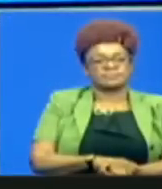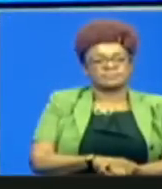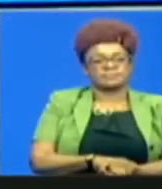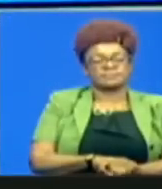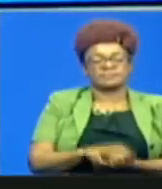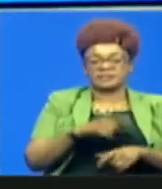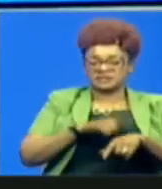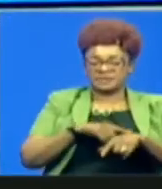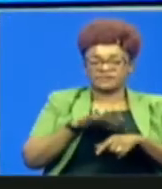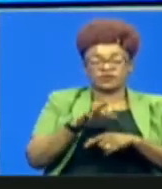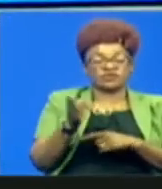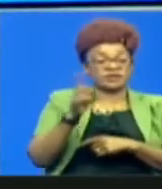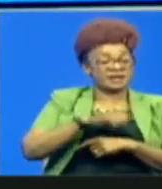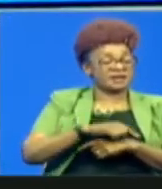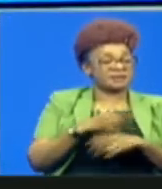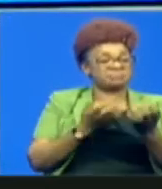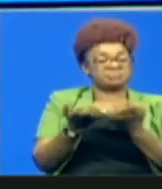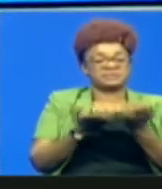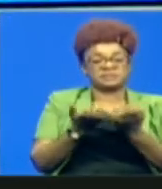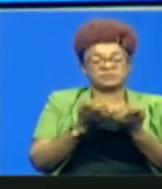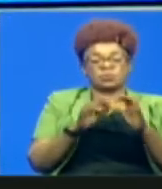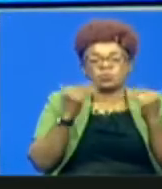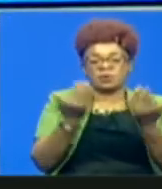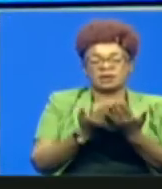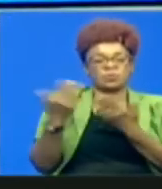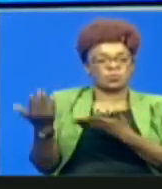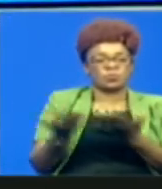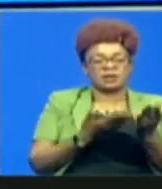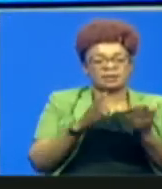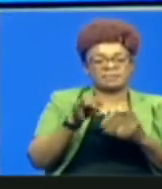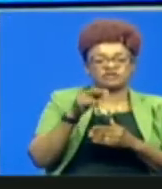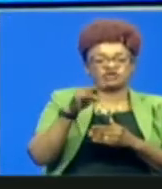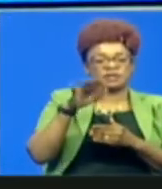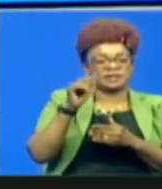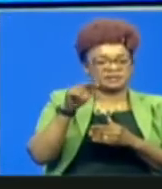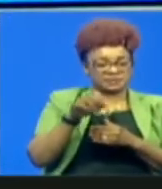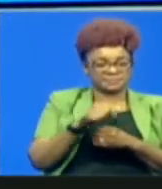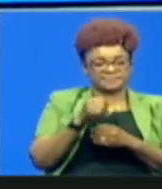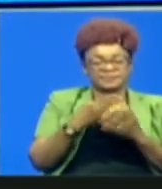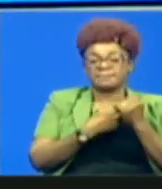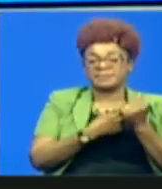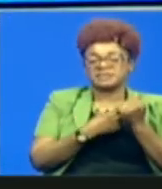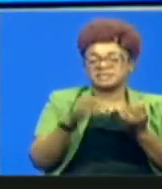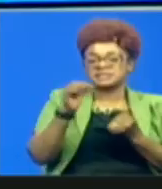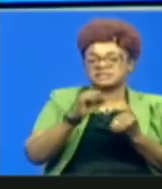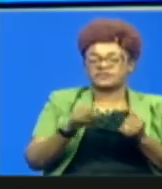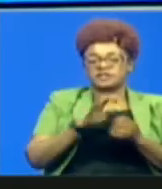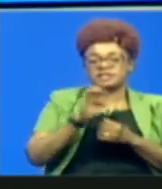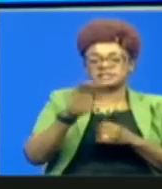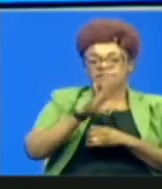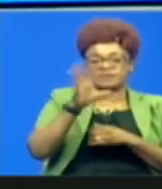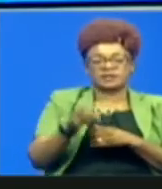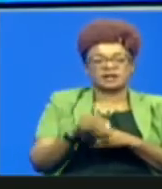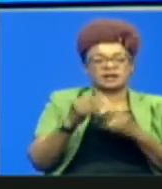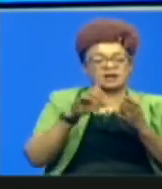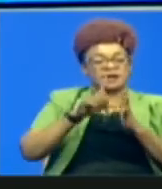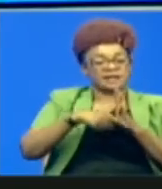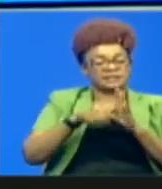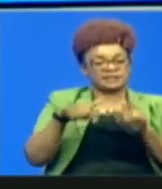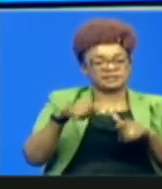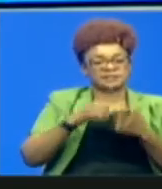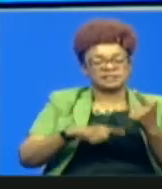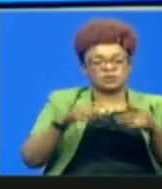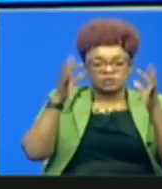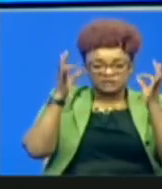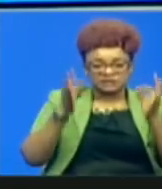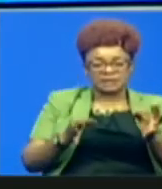It's time for your daily look at the world of business. Welcome, I am Julius Amboko. Partner states of the East African Community will later this year determine whether